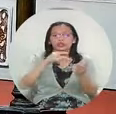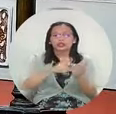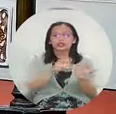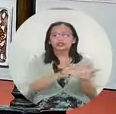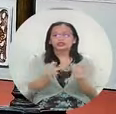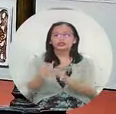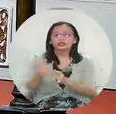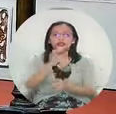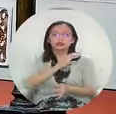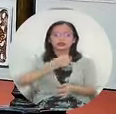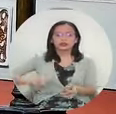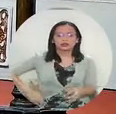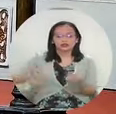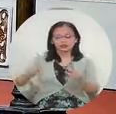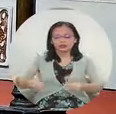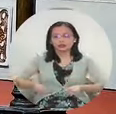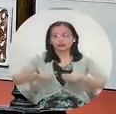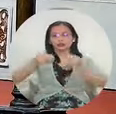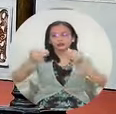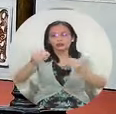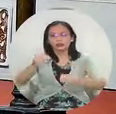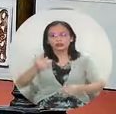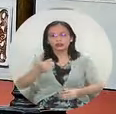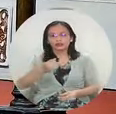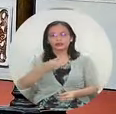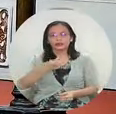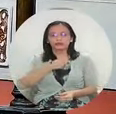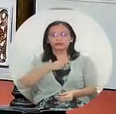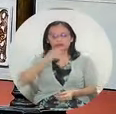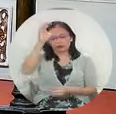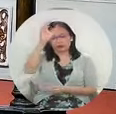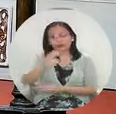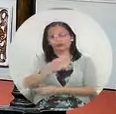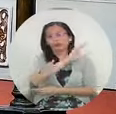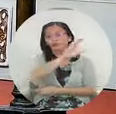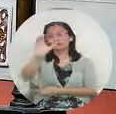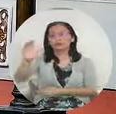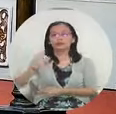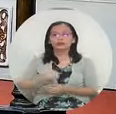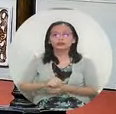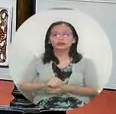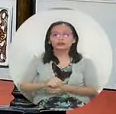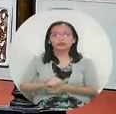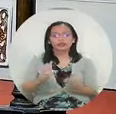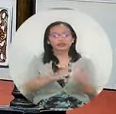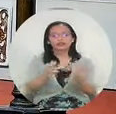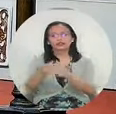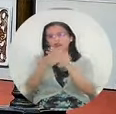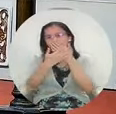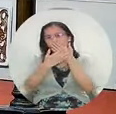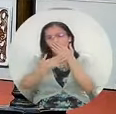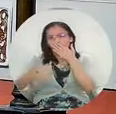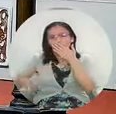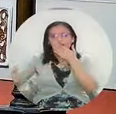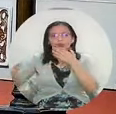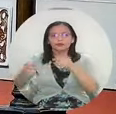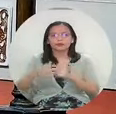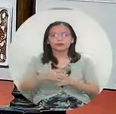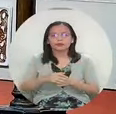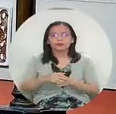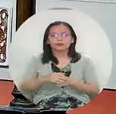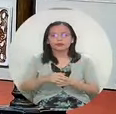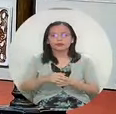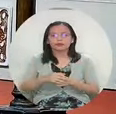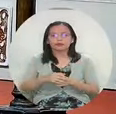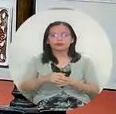Jesus Christ gave Himself on the cross. From the top of His head to the sole of His foot, He was bleeding. And ladies